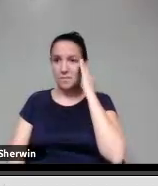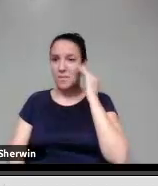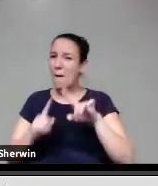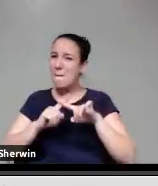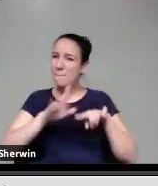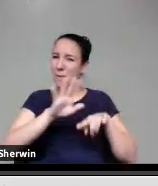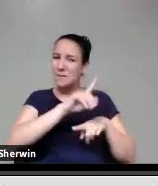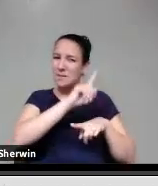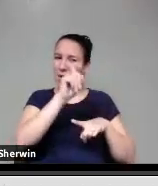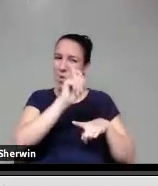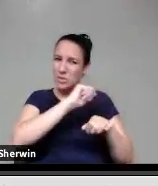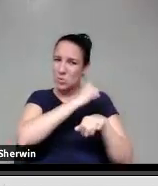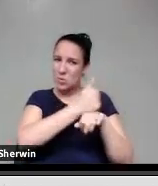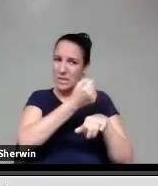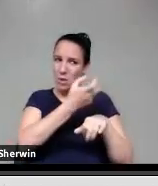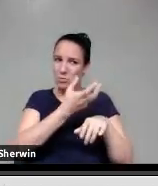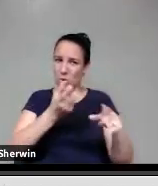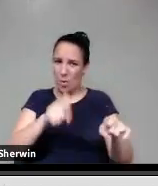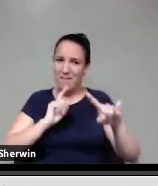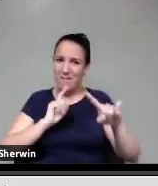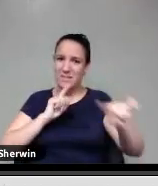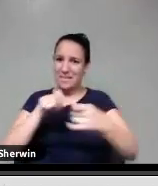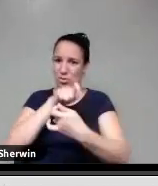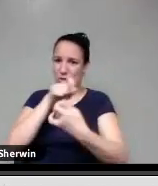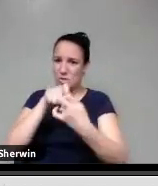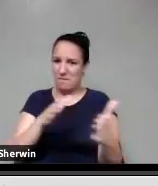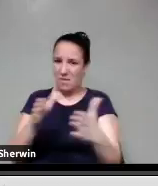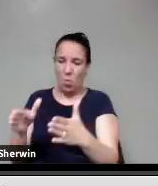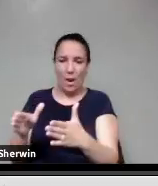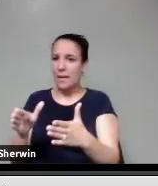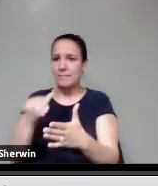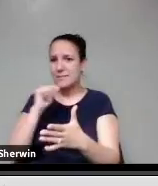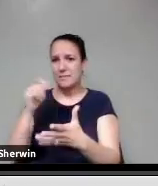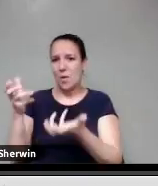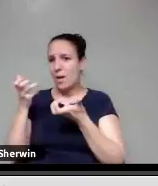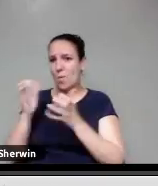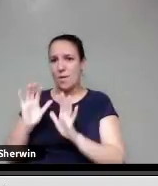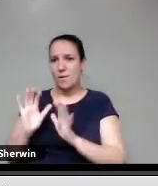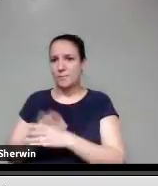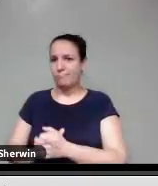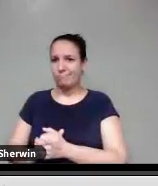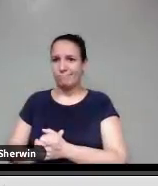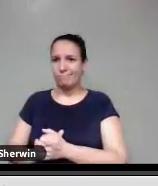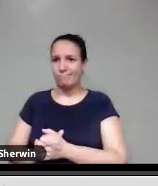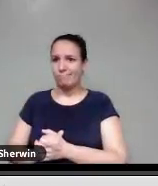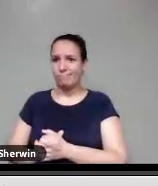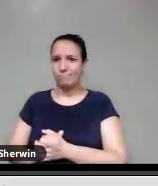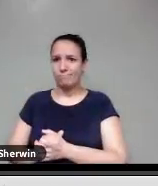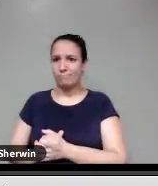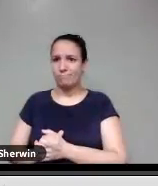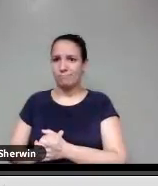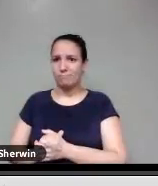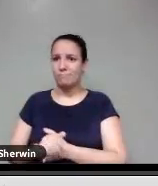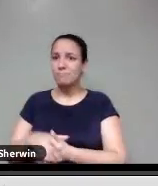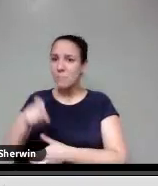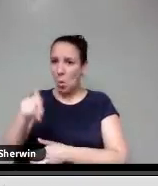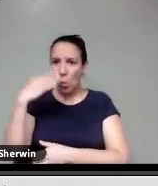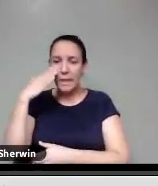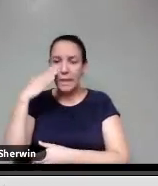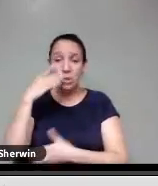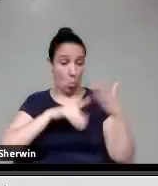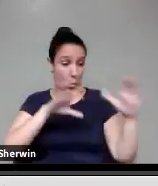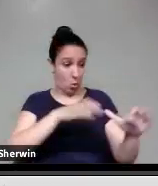And the company said, you know what, that's not what we're looking for. And even after they'd spent that money, they said, here's what we need to know. What are we doing well? That was